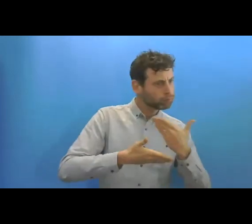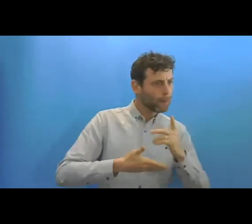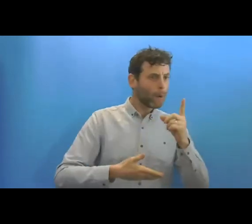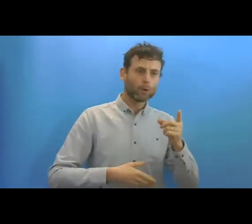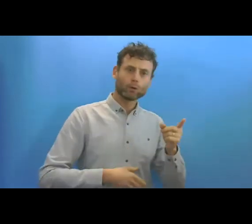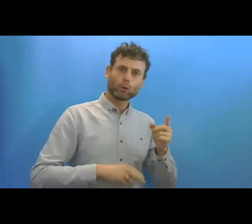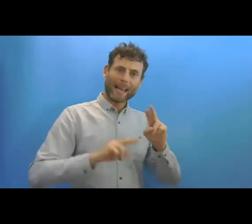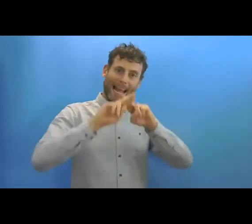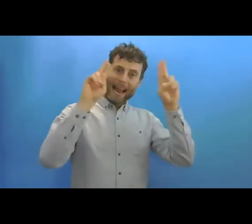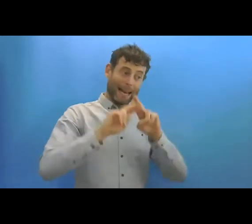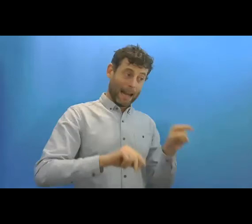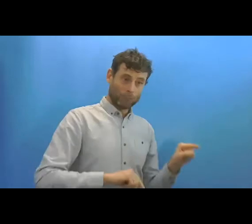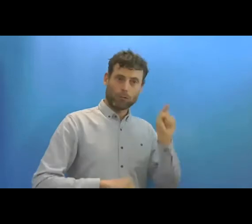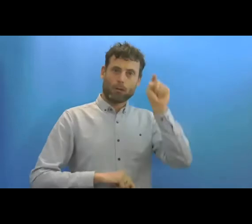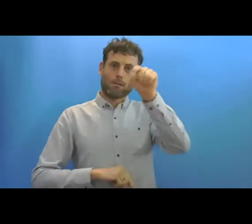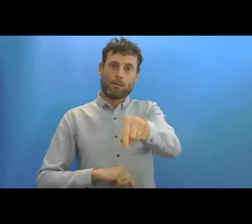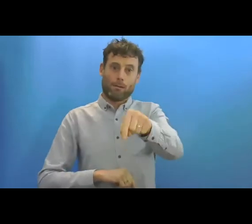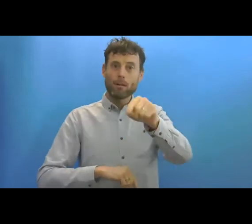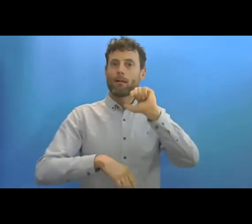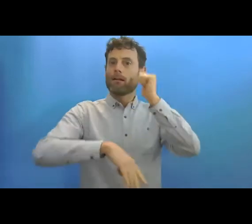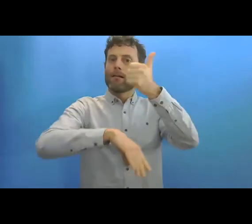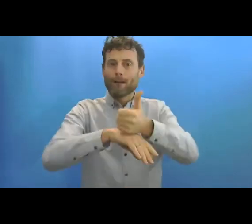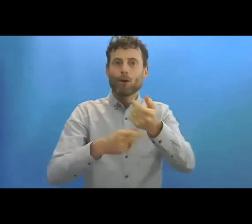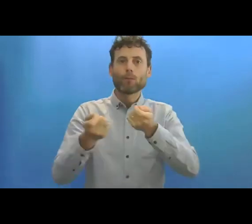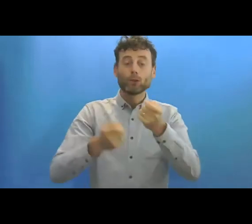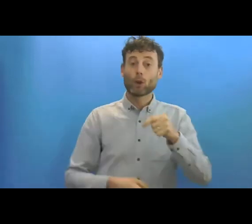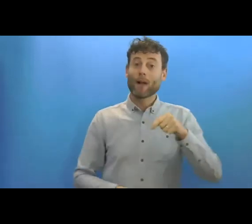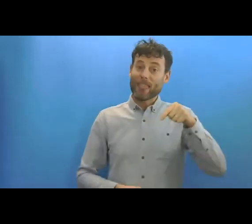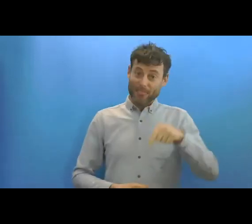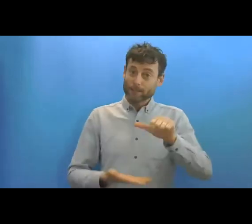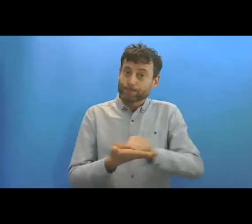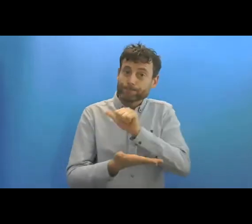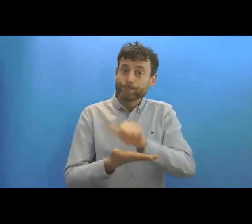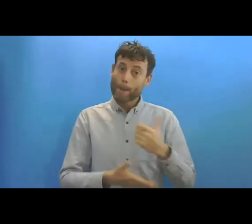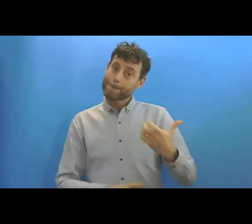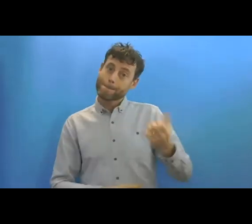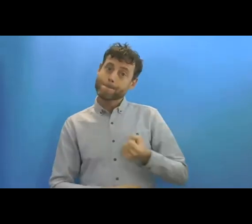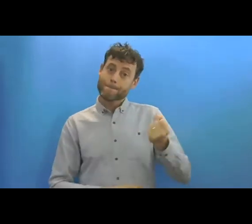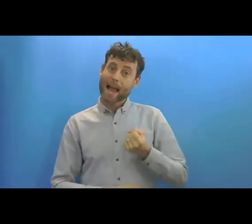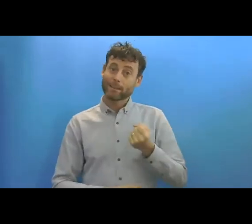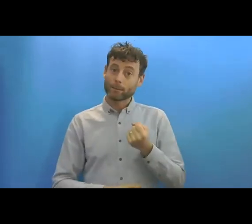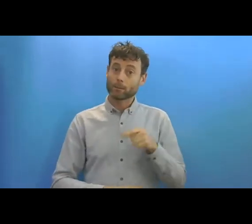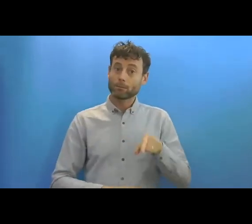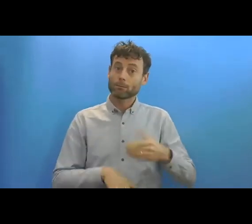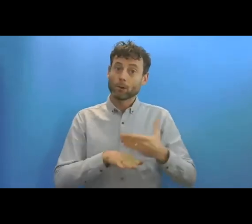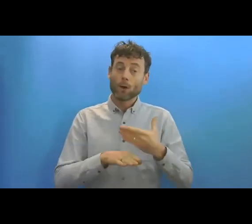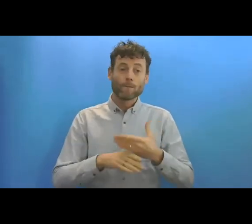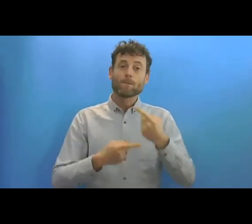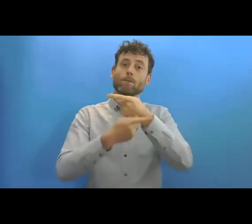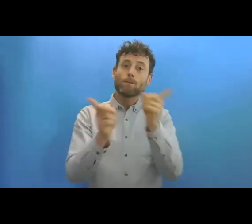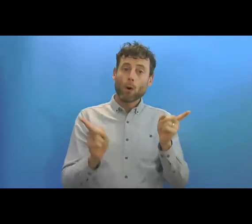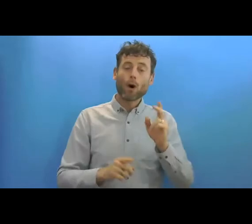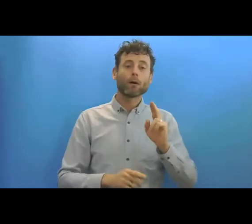This programme is a paid professional development opportunity for disabled arts administrators, programmers, or